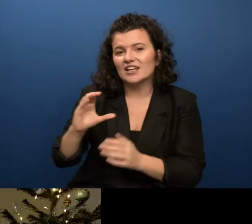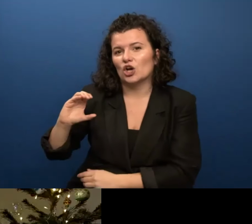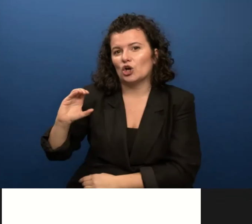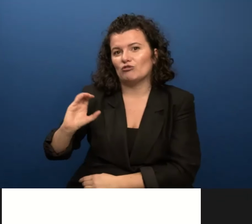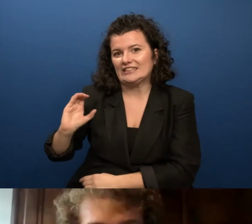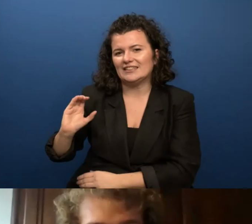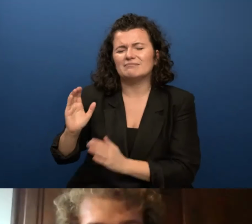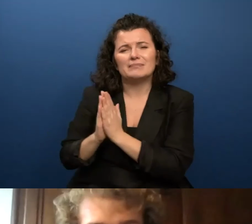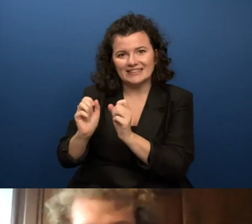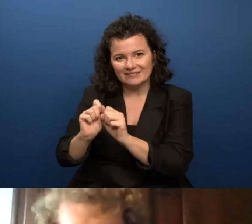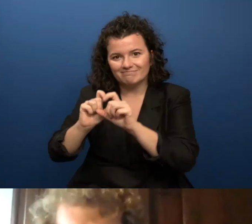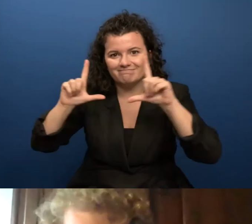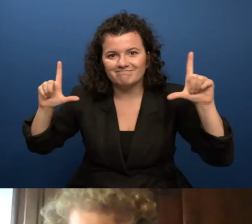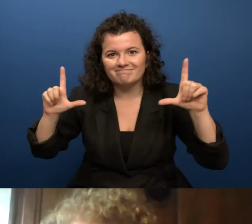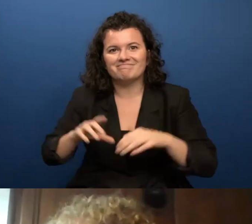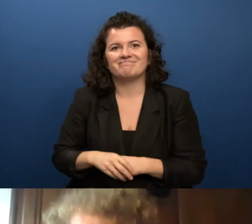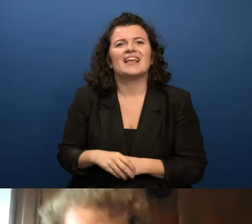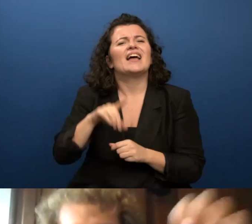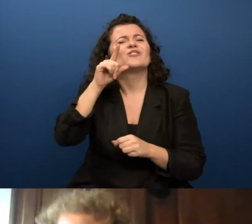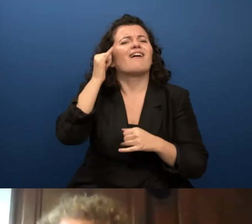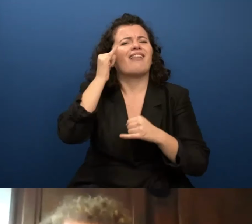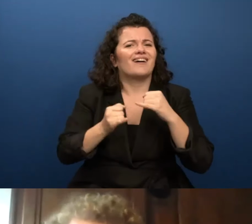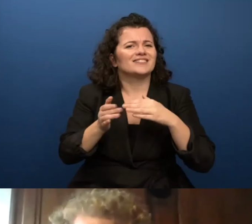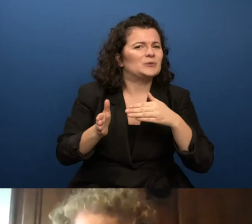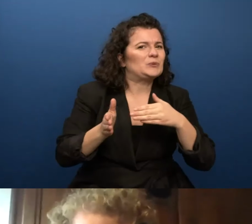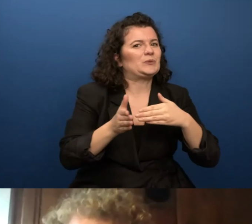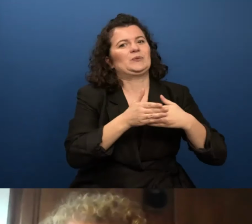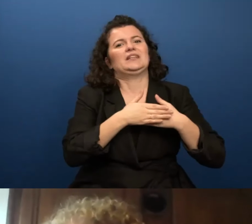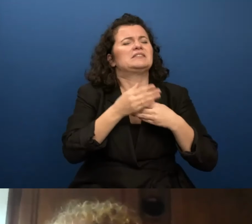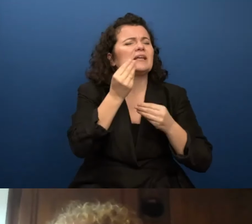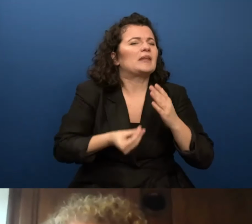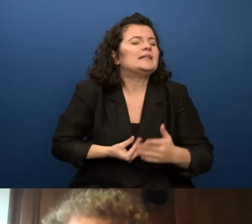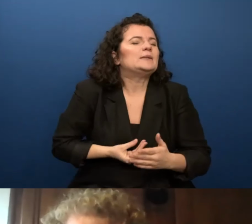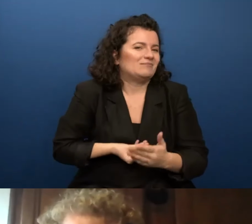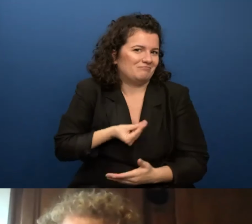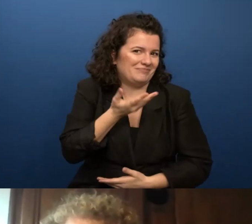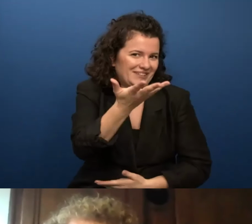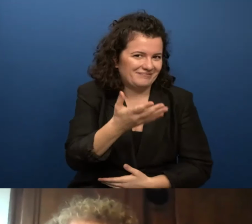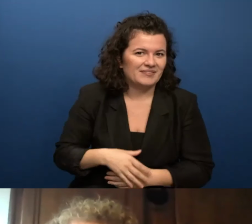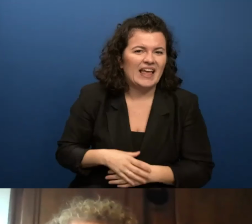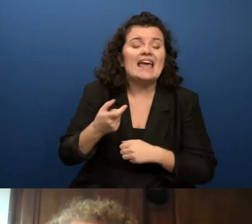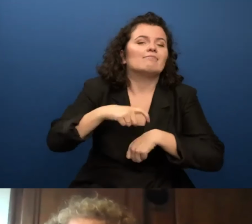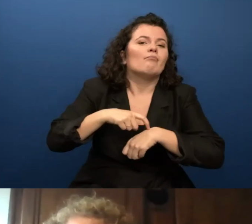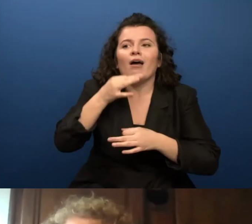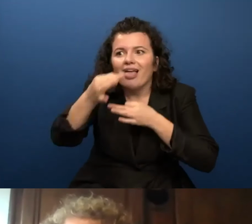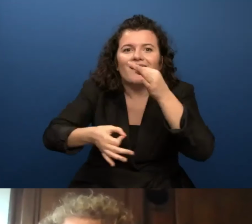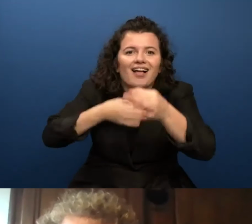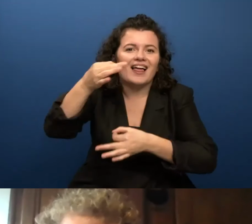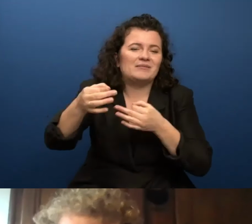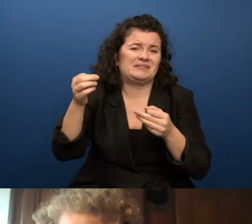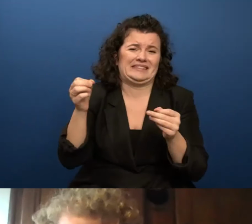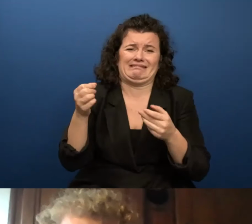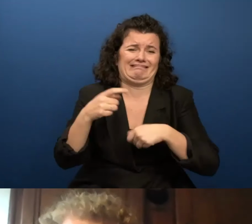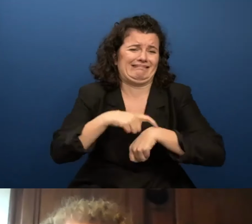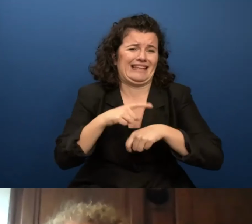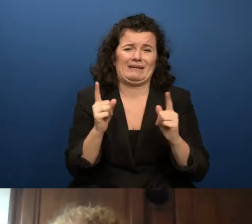final word. I'm sorry we've run out of time to ask questions, but perhaps we can do some other kinds of follow-up with some of